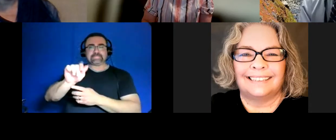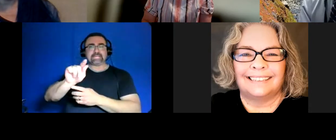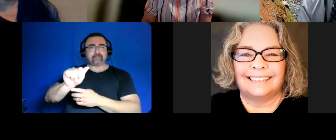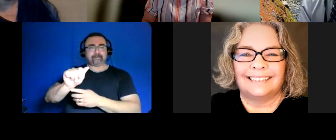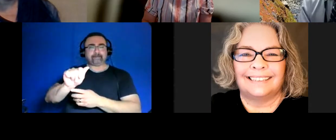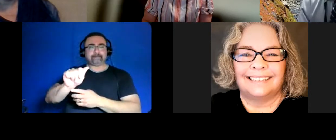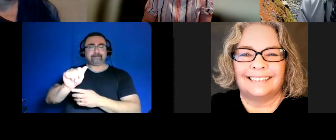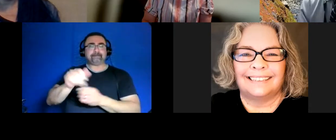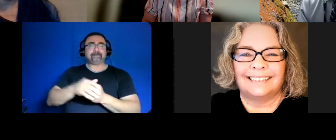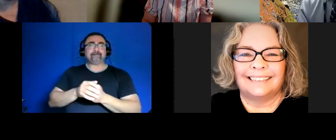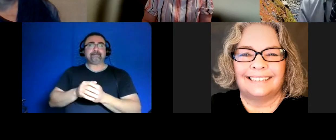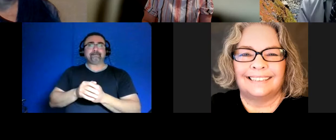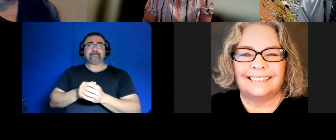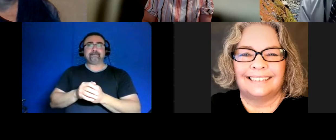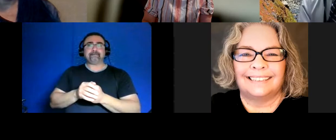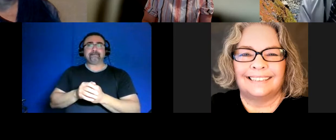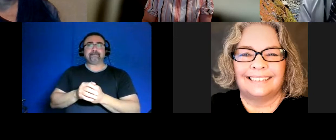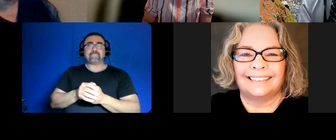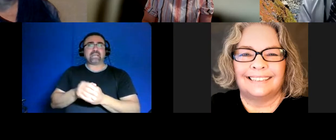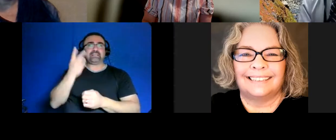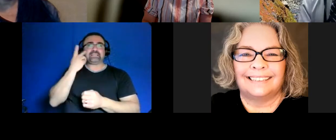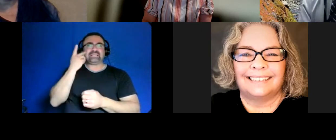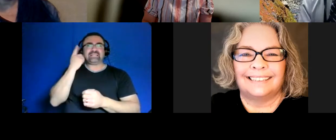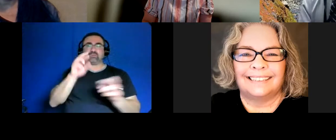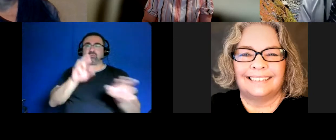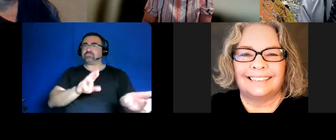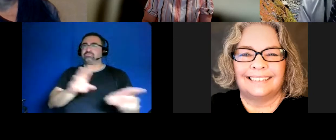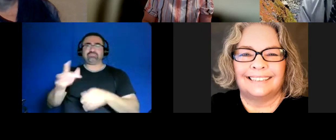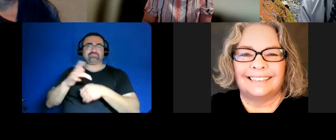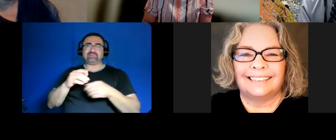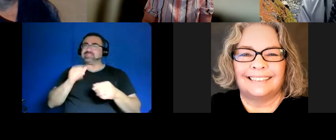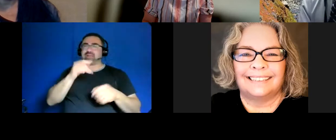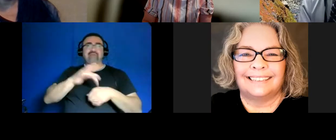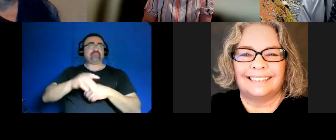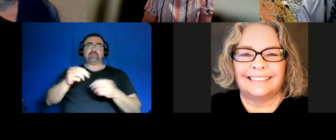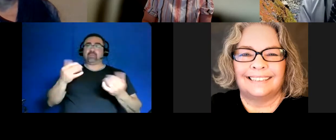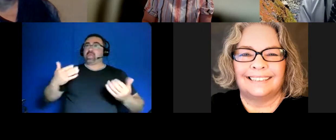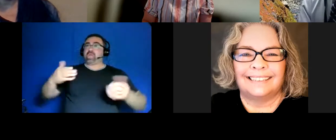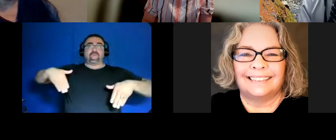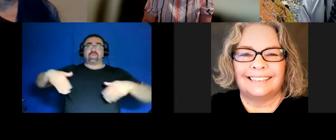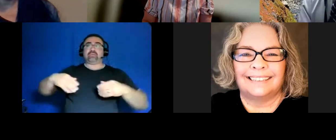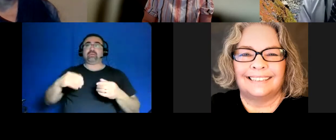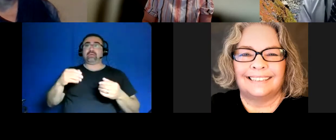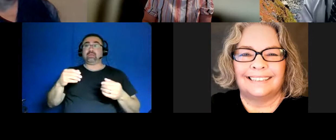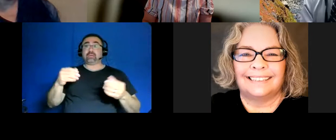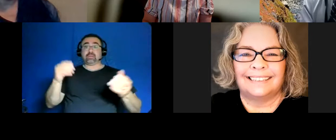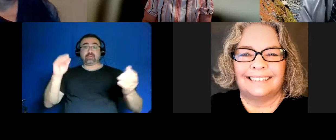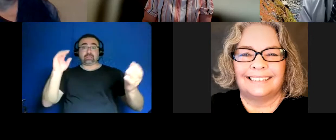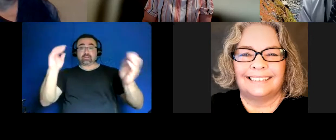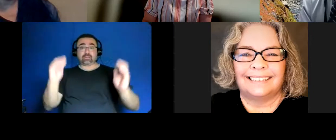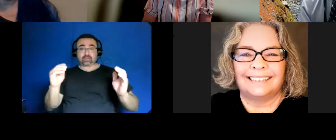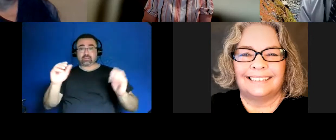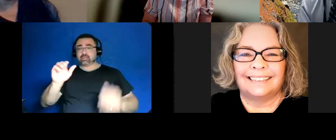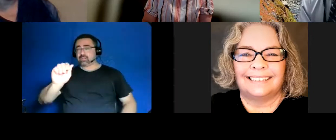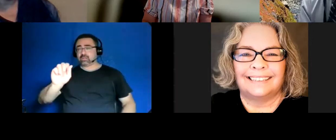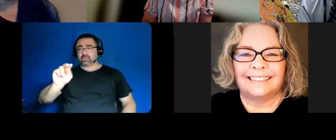that I don't think are readily available yet, that compared antibody